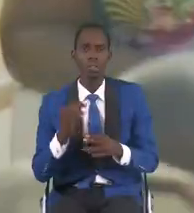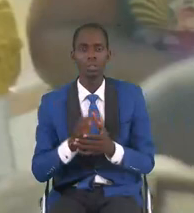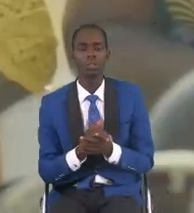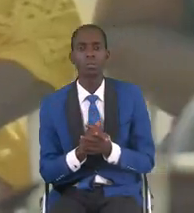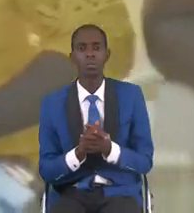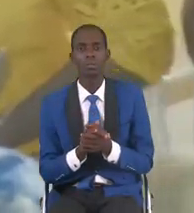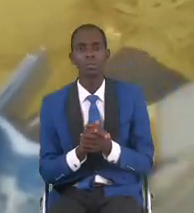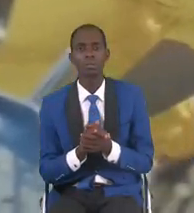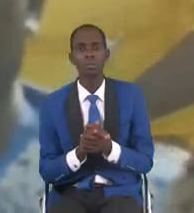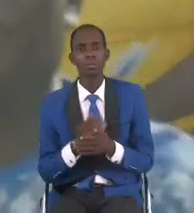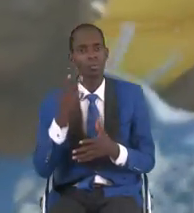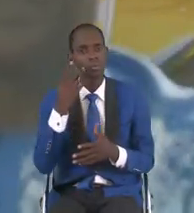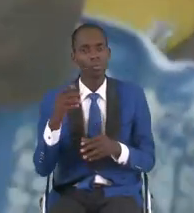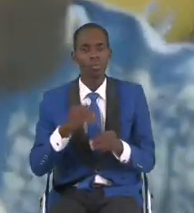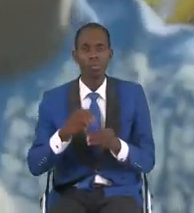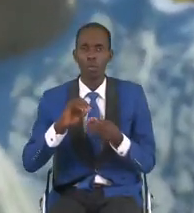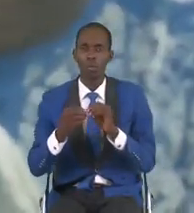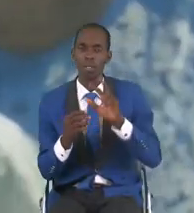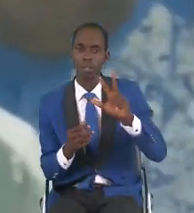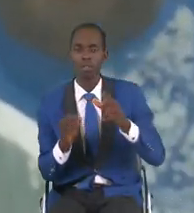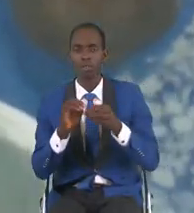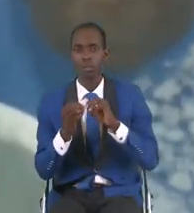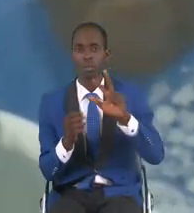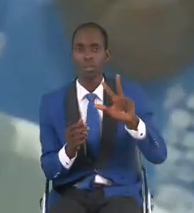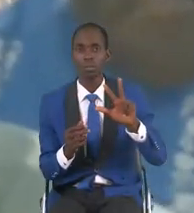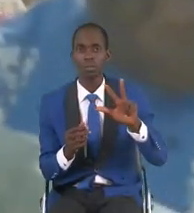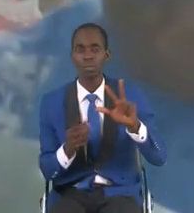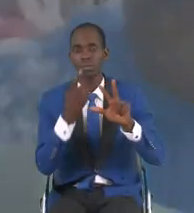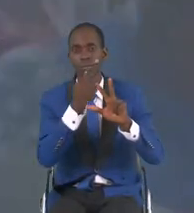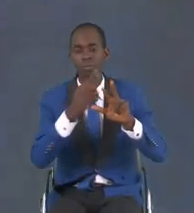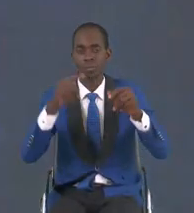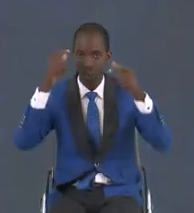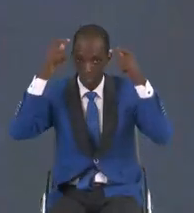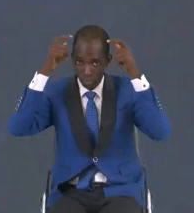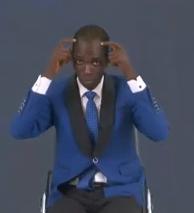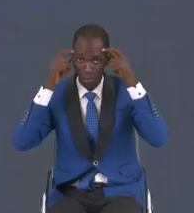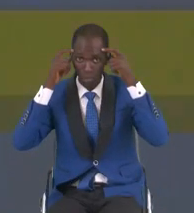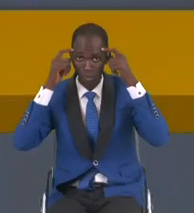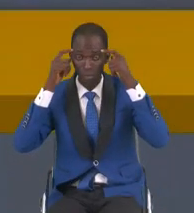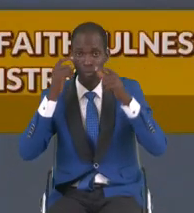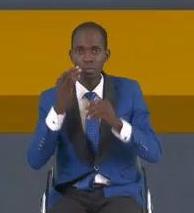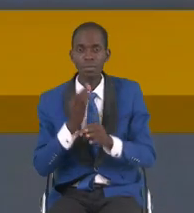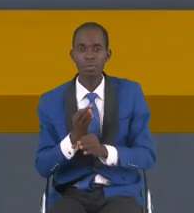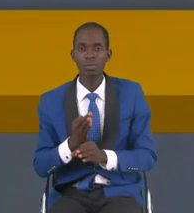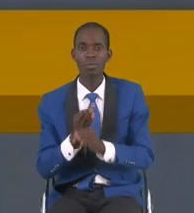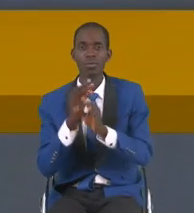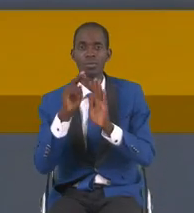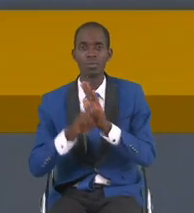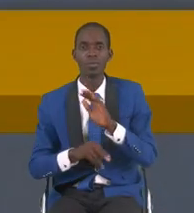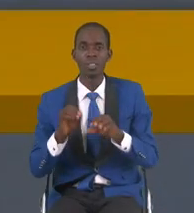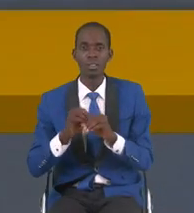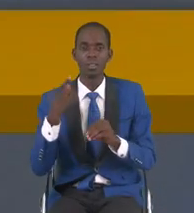Look at number 3 now. Number 3, the crown for faithfulness in the ministry.